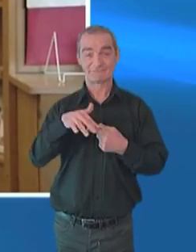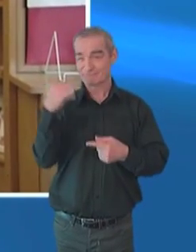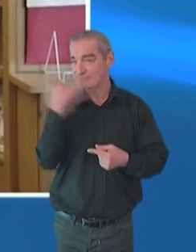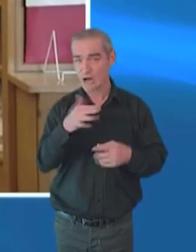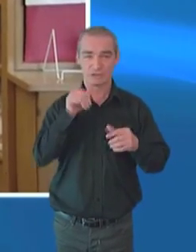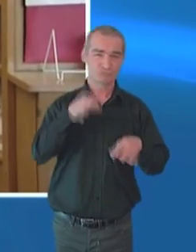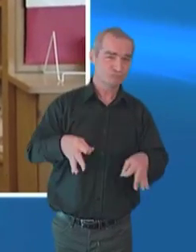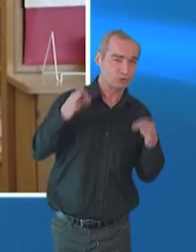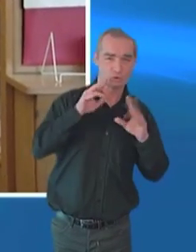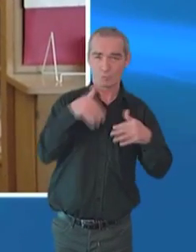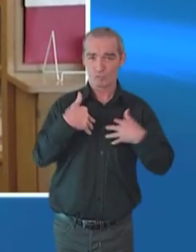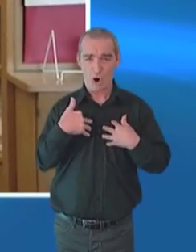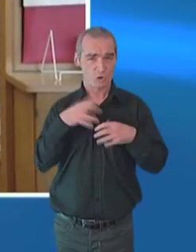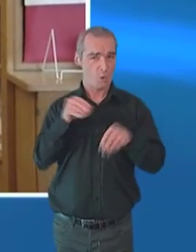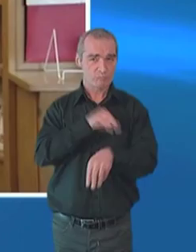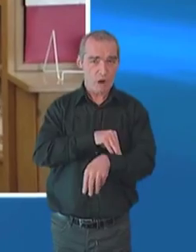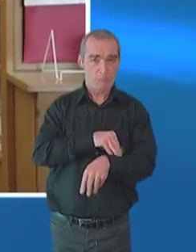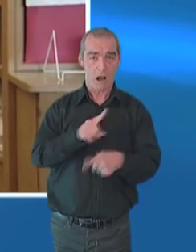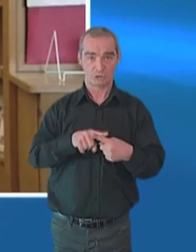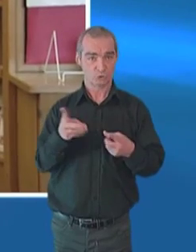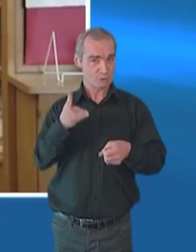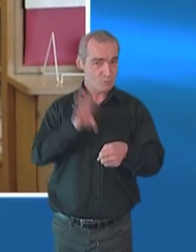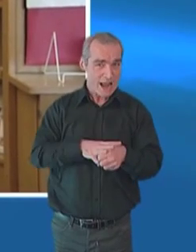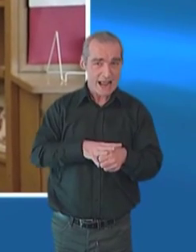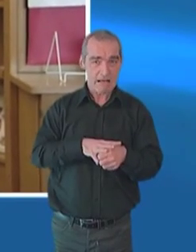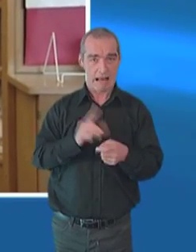went, Sheikha's fine, that's great. Ring if you're